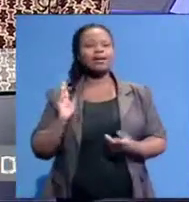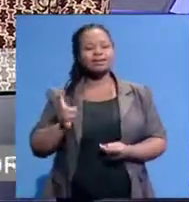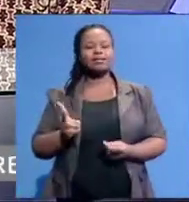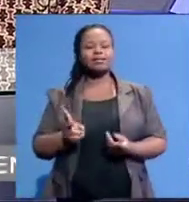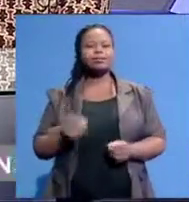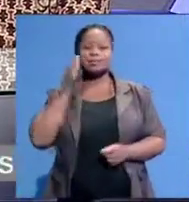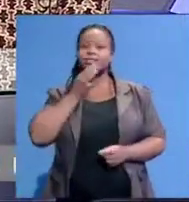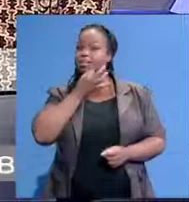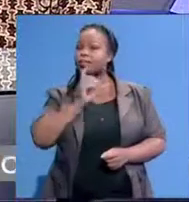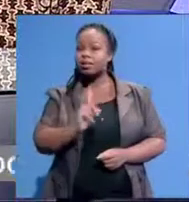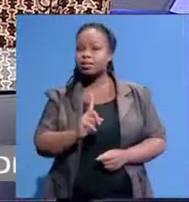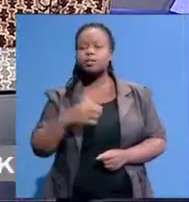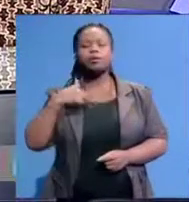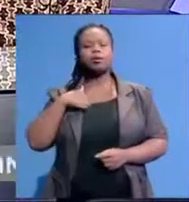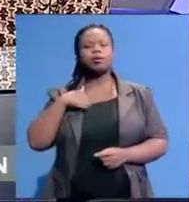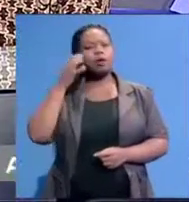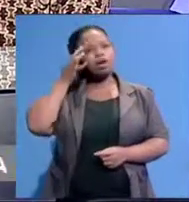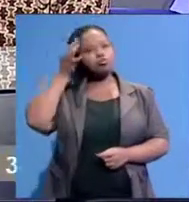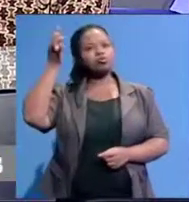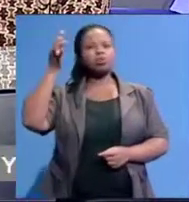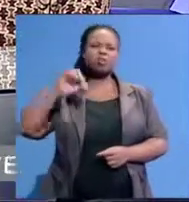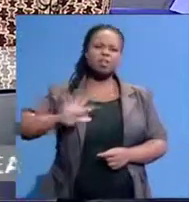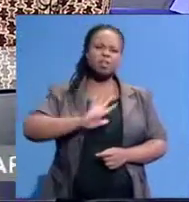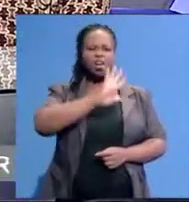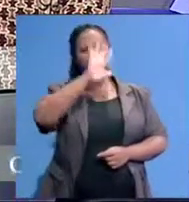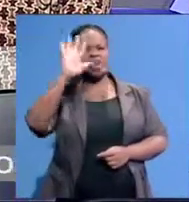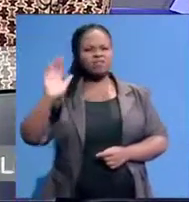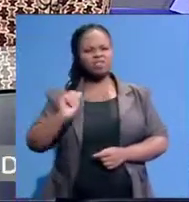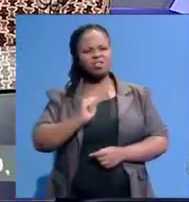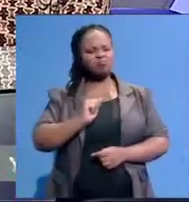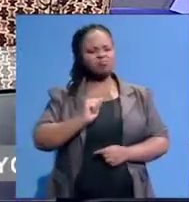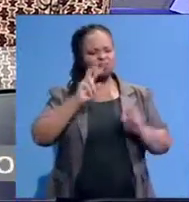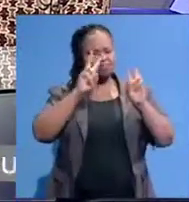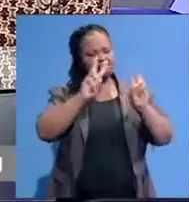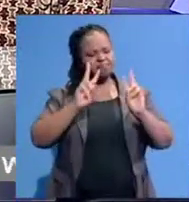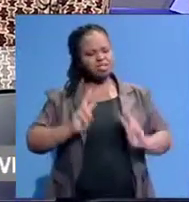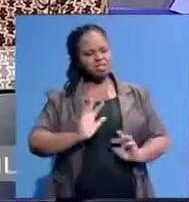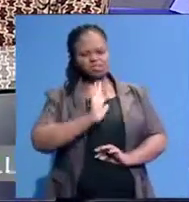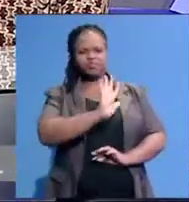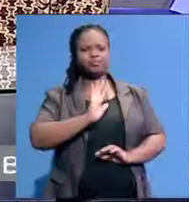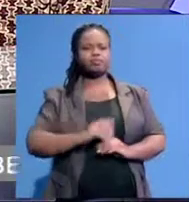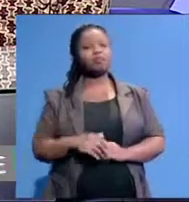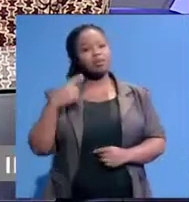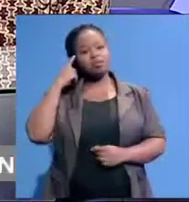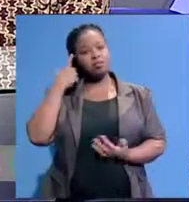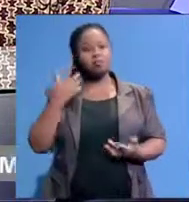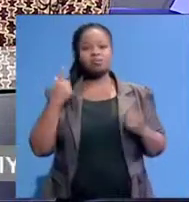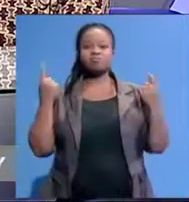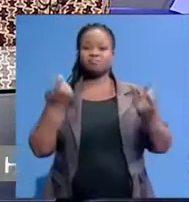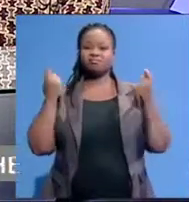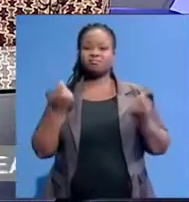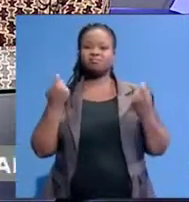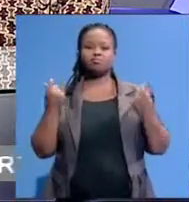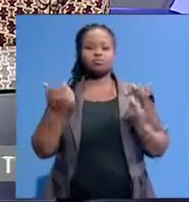again said, I dream of an Africa that is at peace with itself. And I think a ceremony such as today was a really